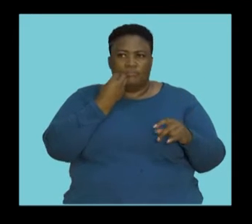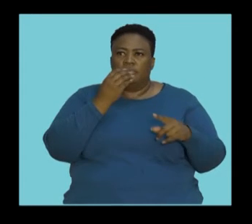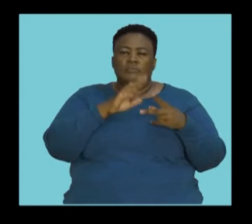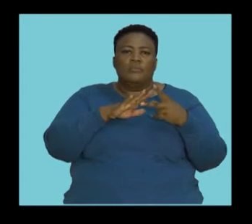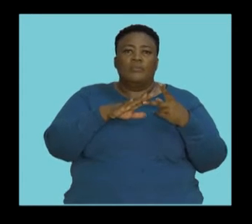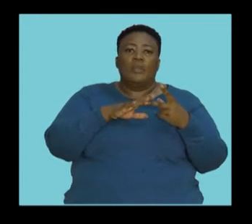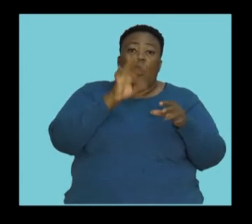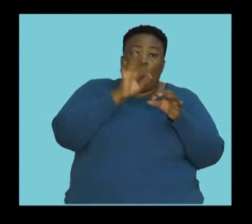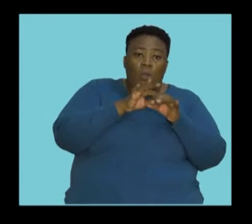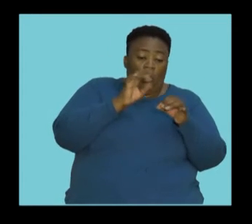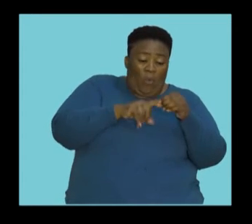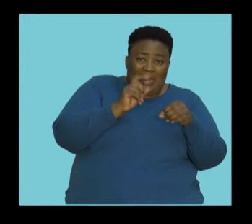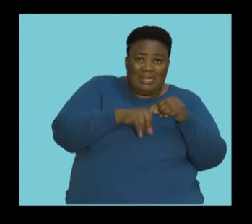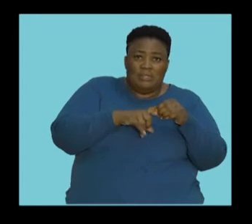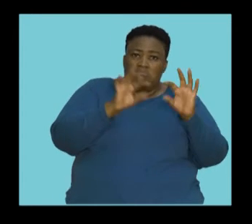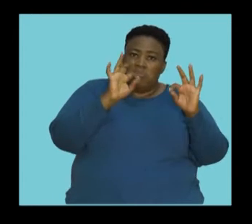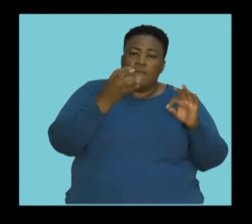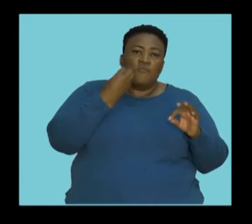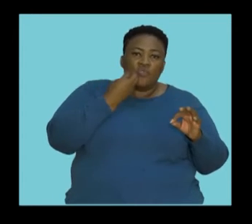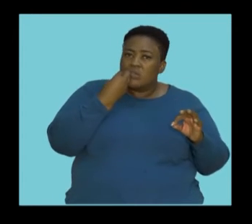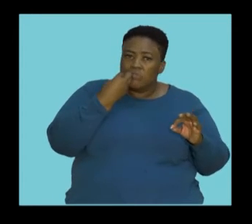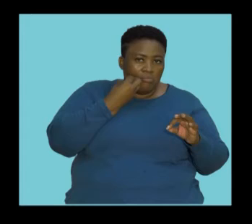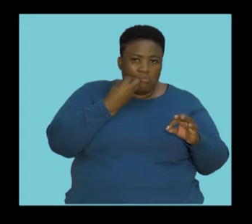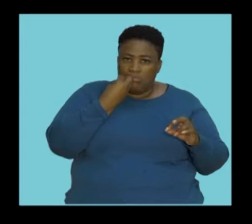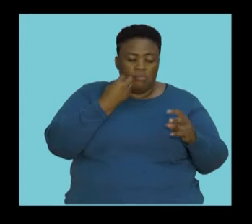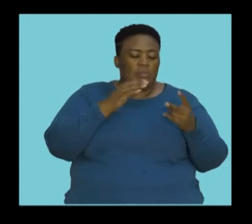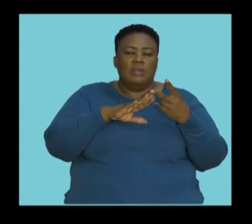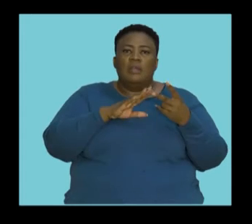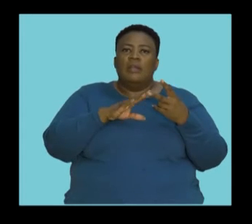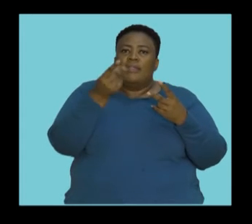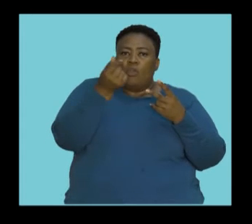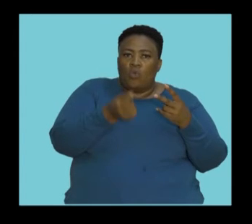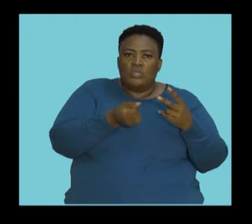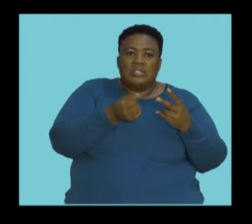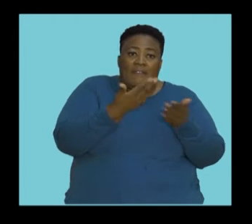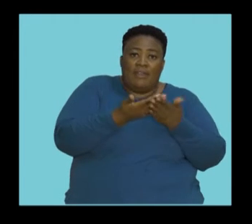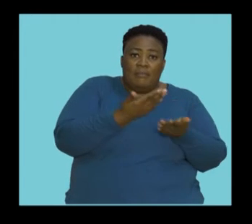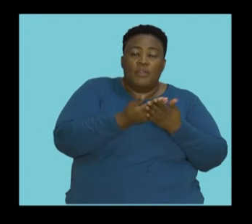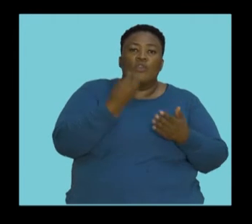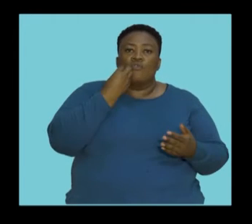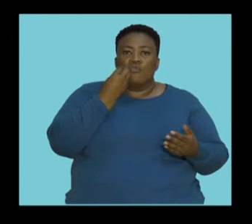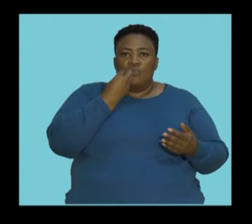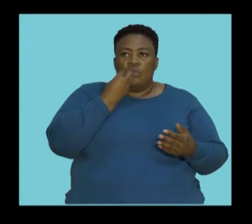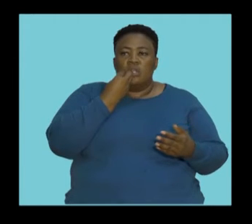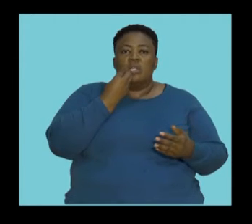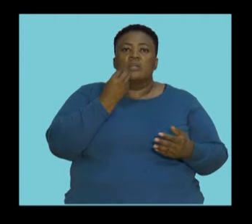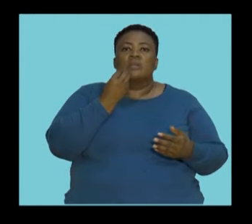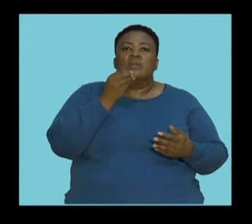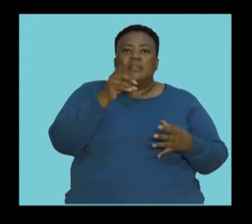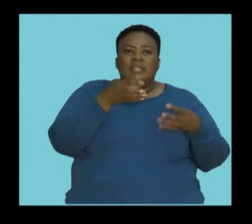not having access to quality, nutritious food, and it means that the cost and availability of this food is a factor that